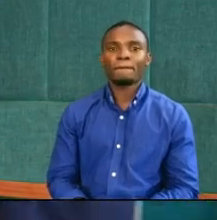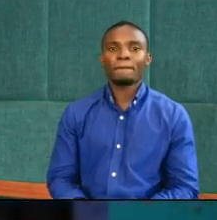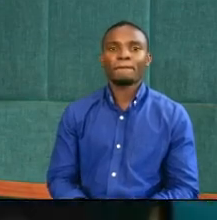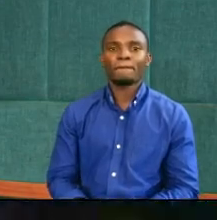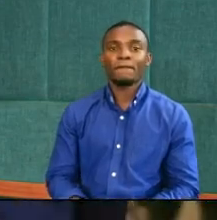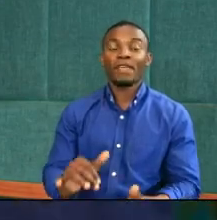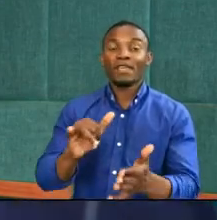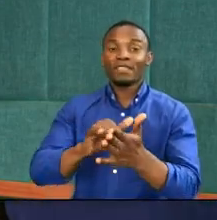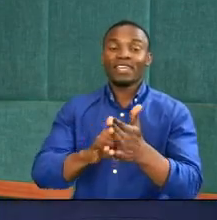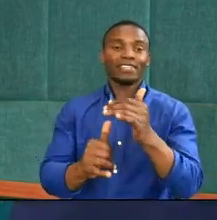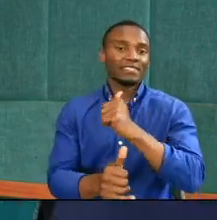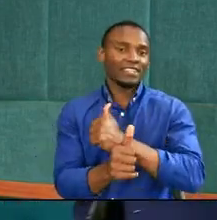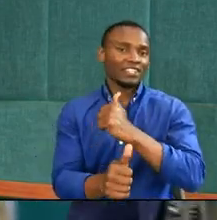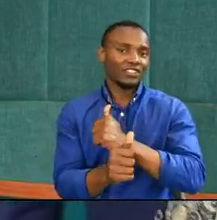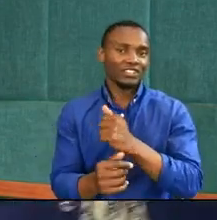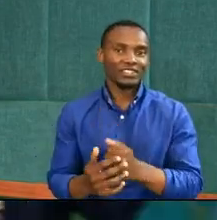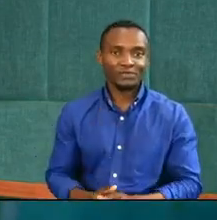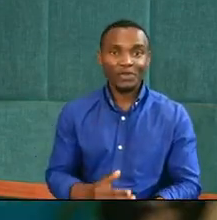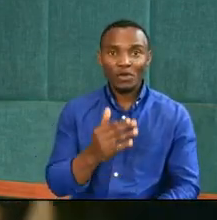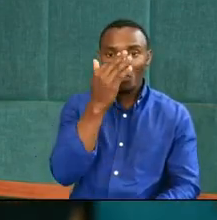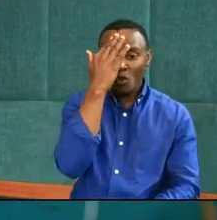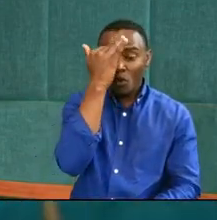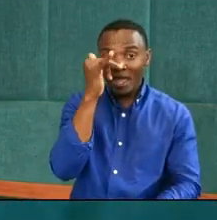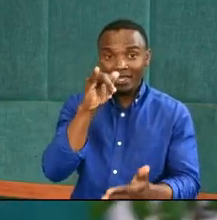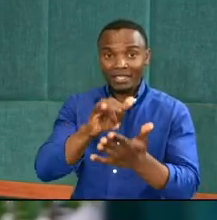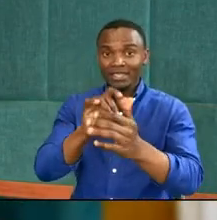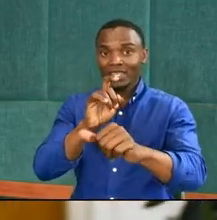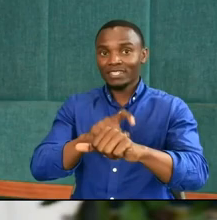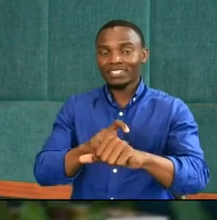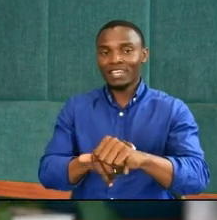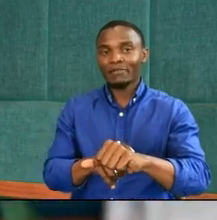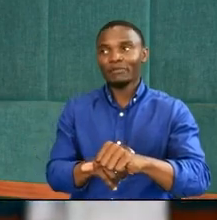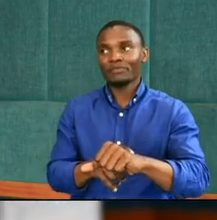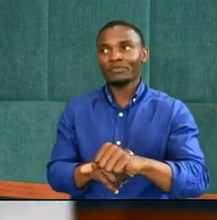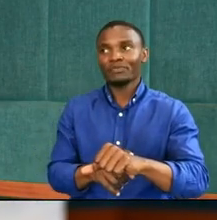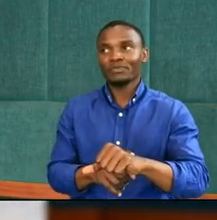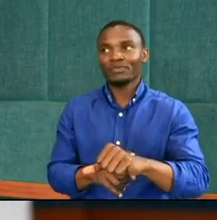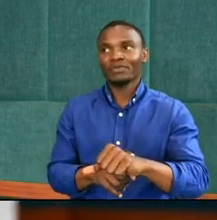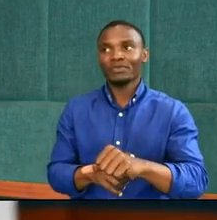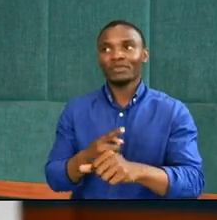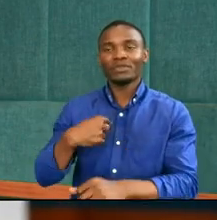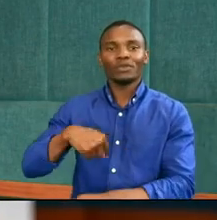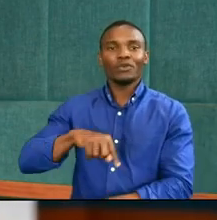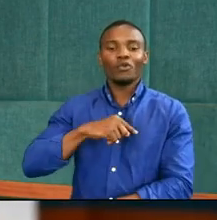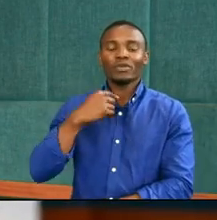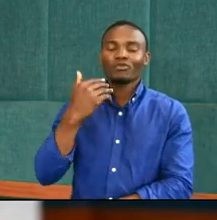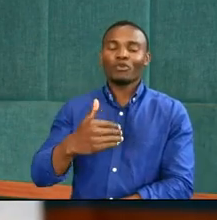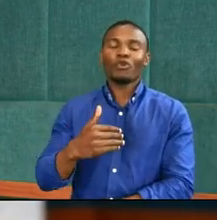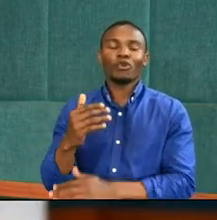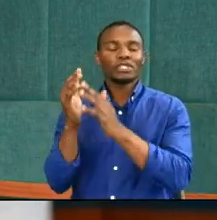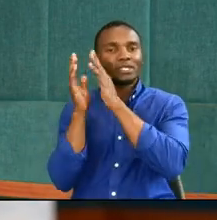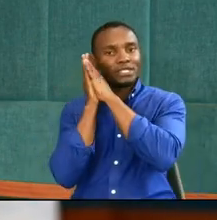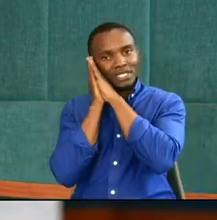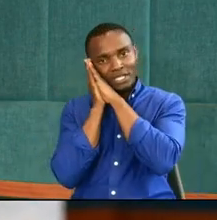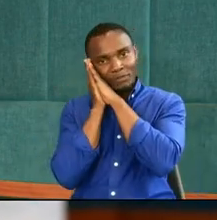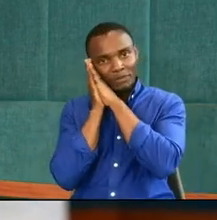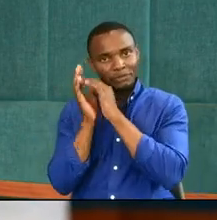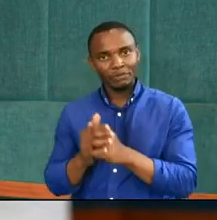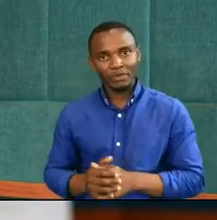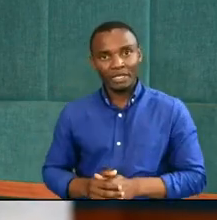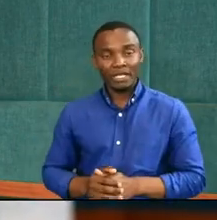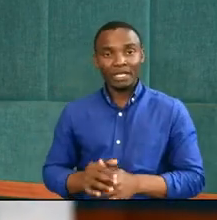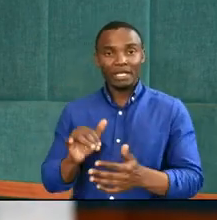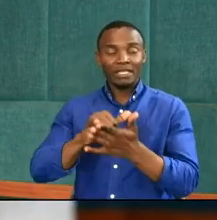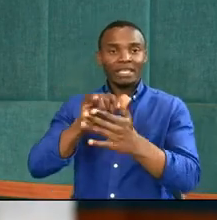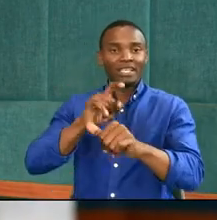That's the danger, because it is at that time that we sleep. It's at that time